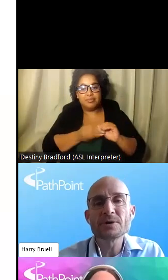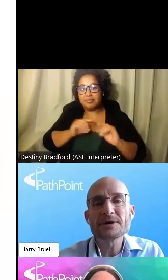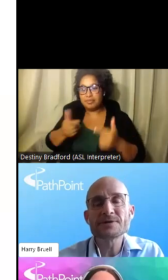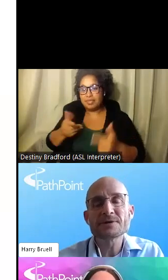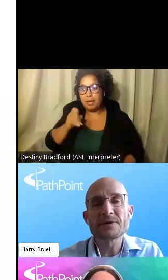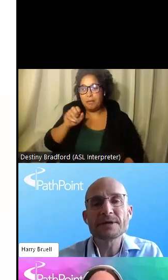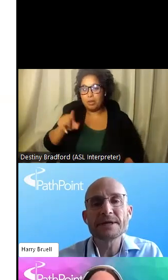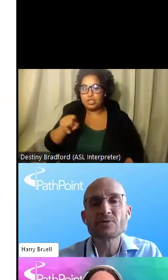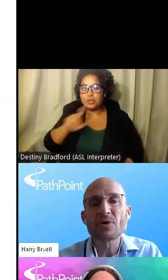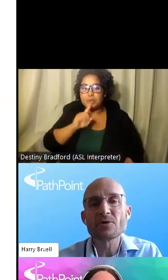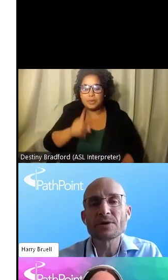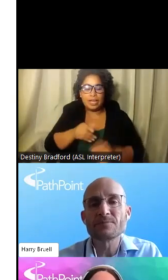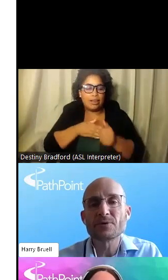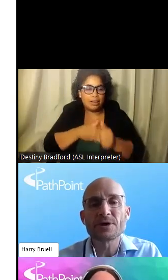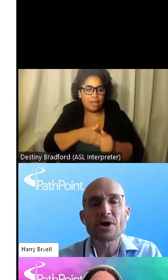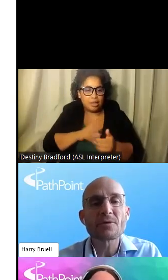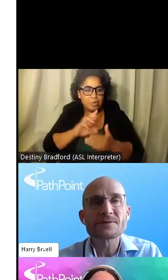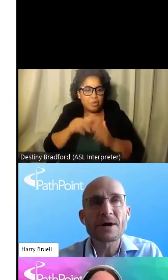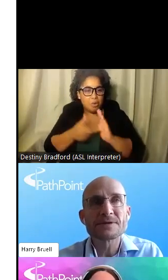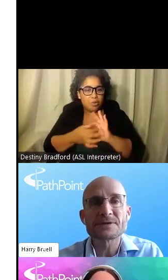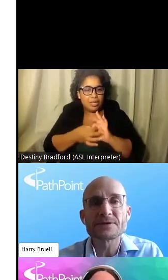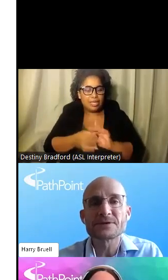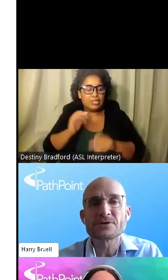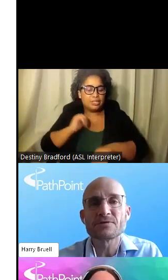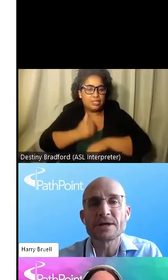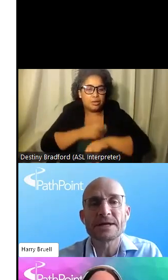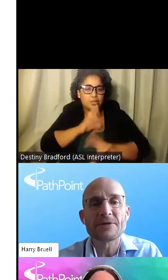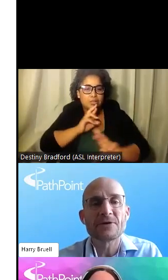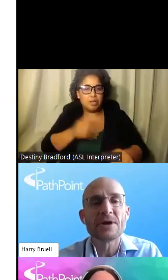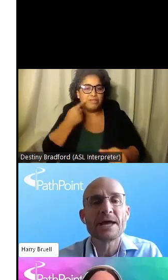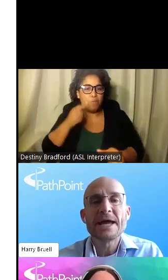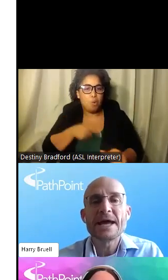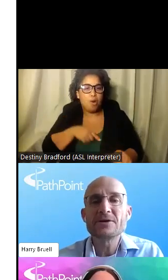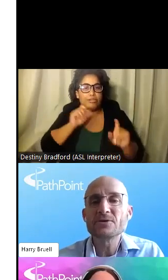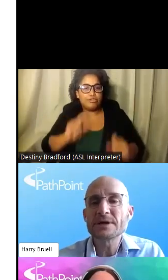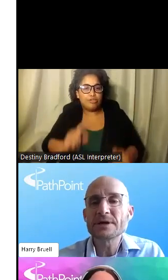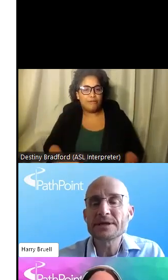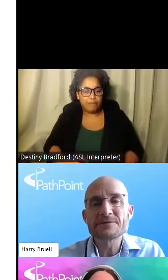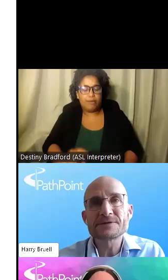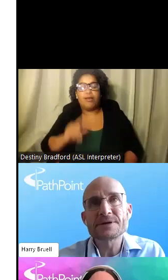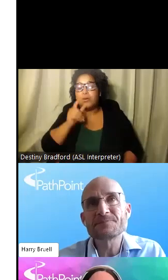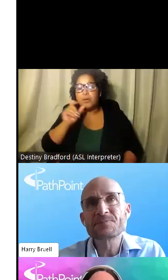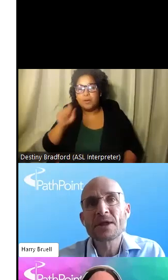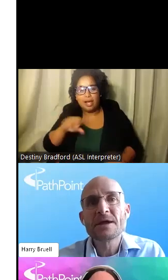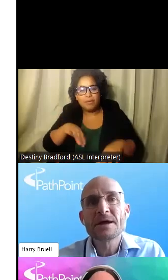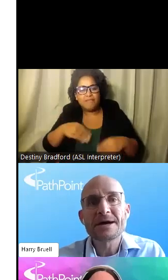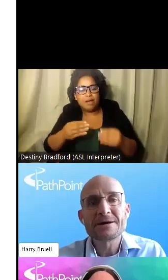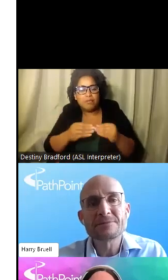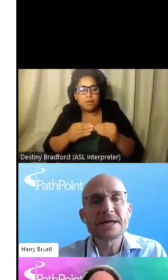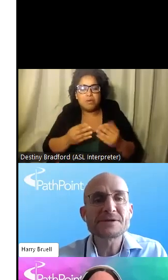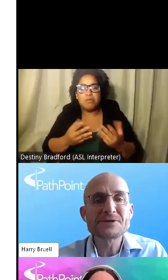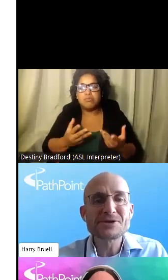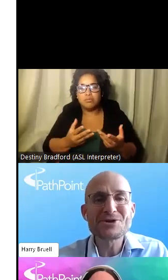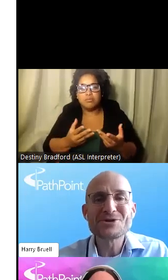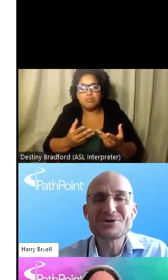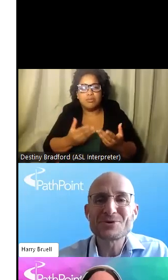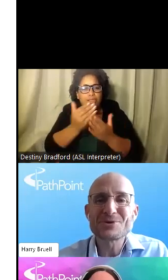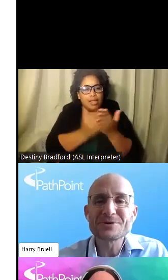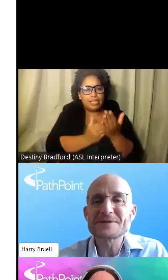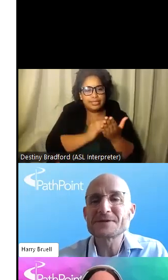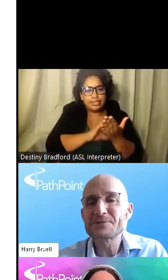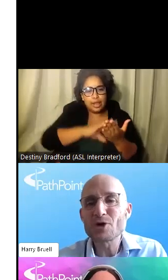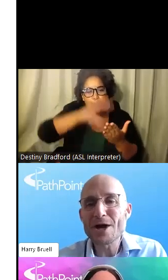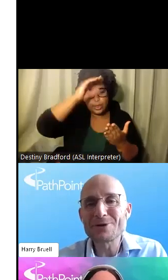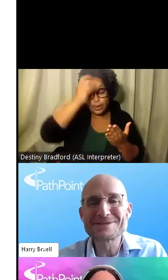who really took the lead role in putting our response to the survey together, and who can give some lessons learned